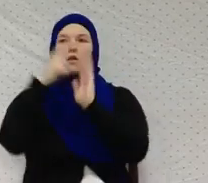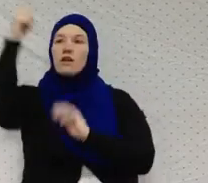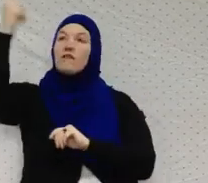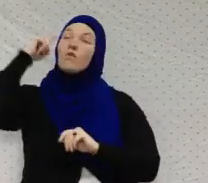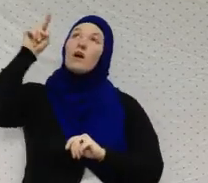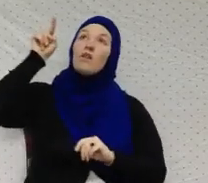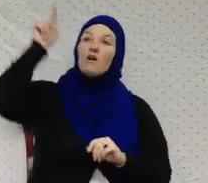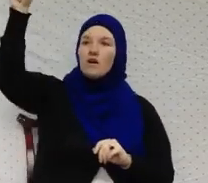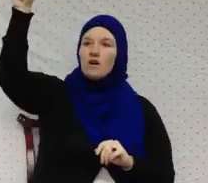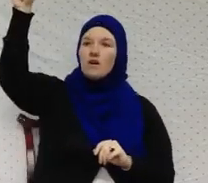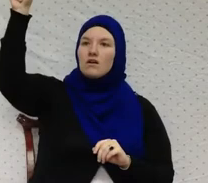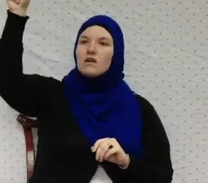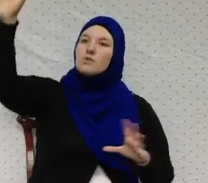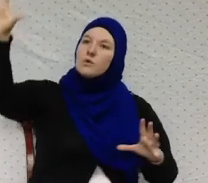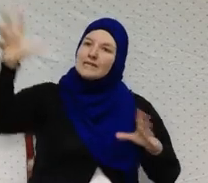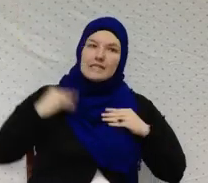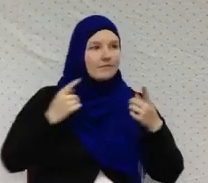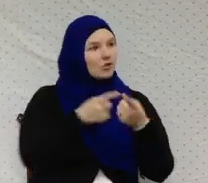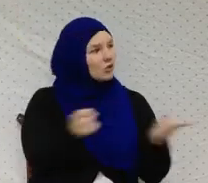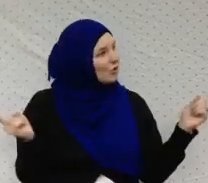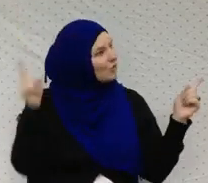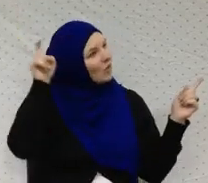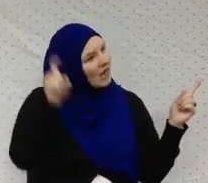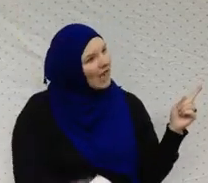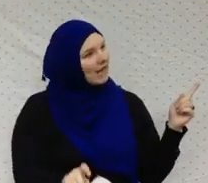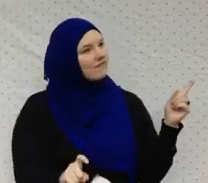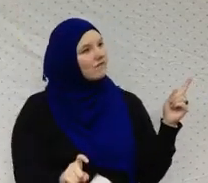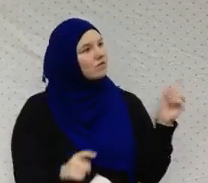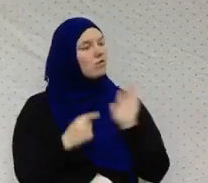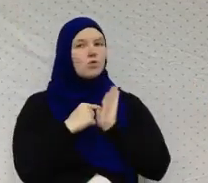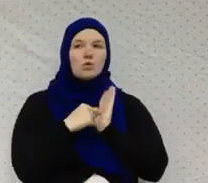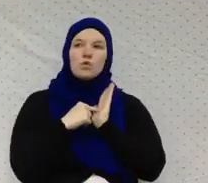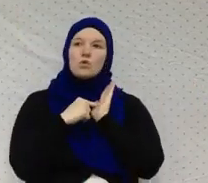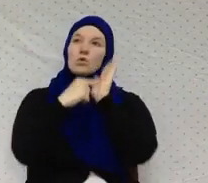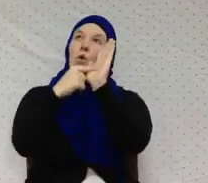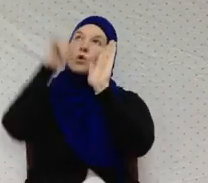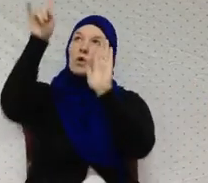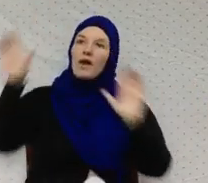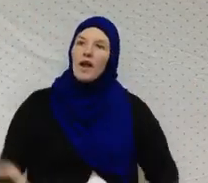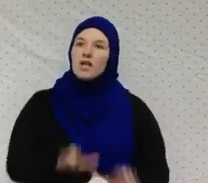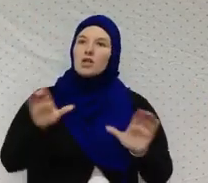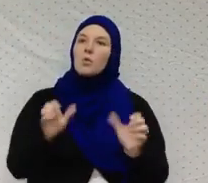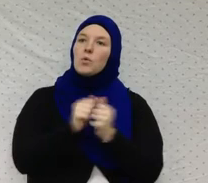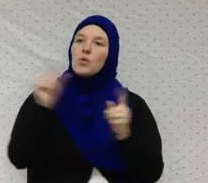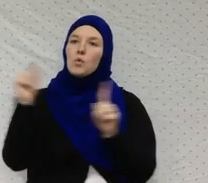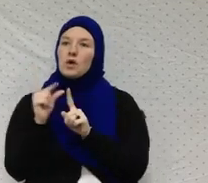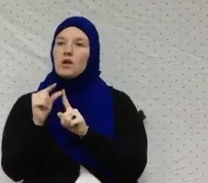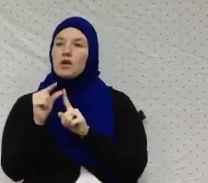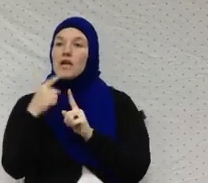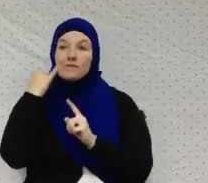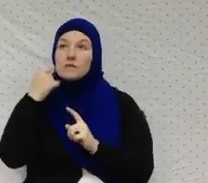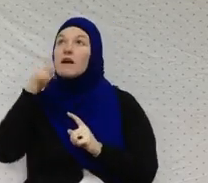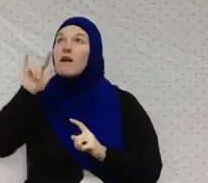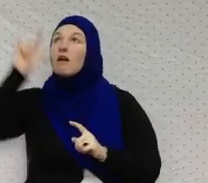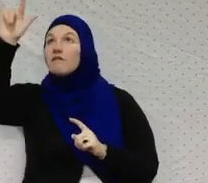Allah subhanahu wa ta'ala. So for Allah to accept you, you have to match your actions